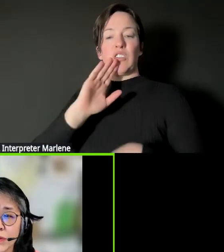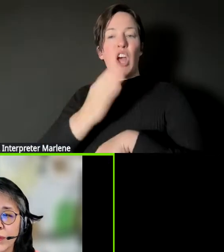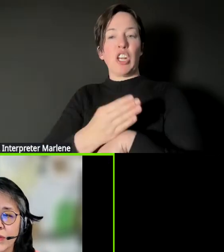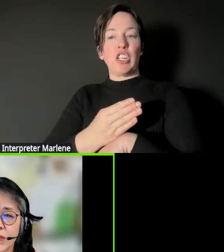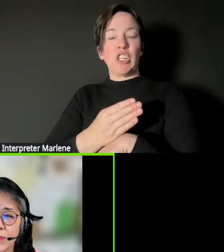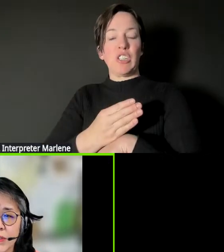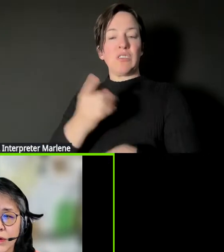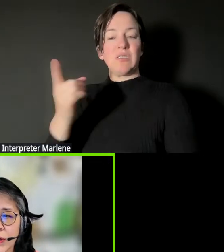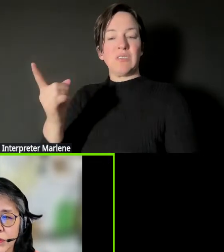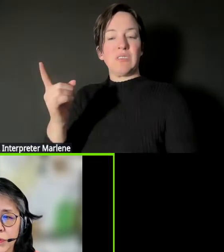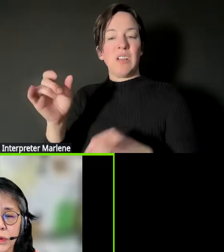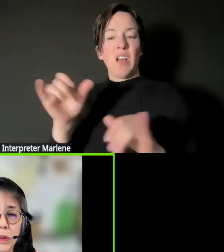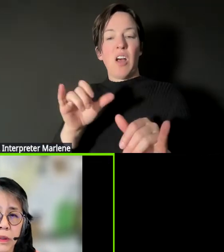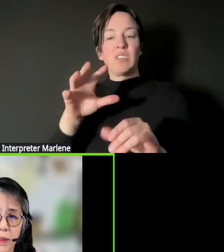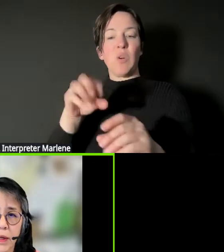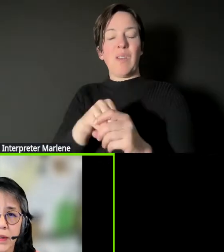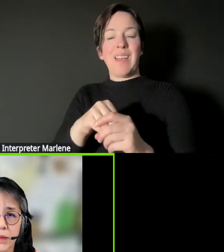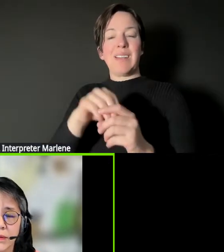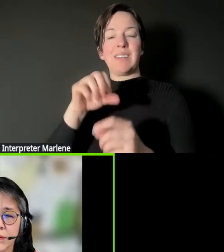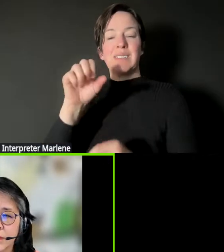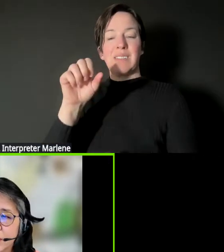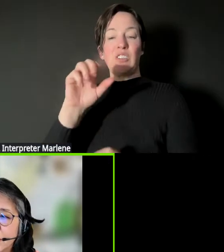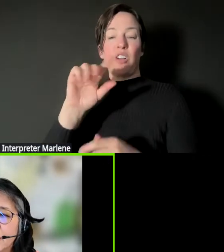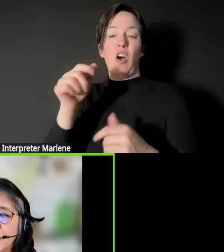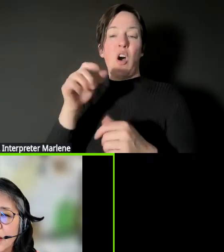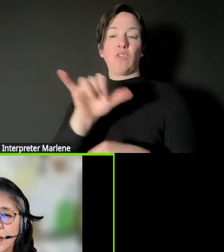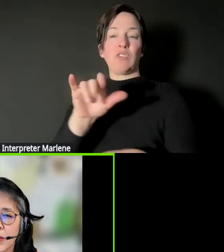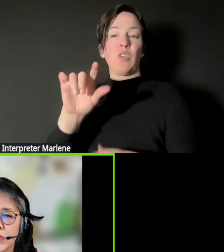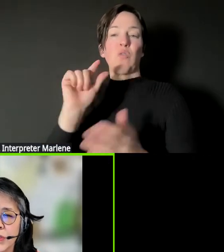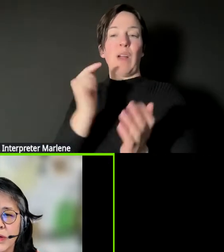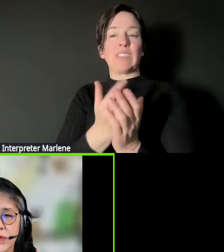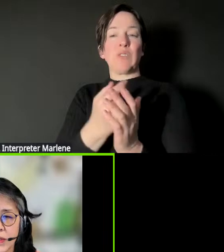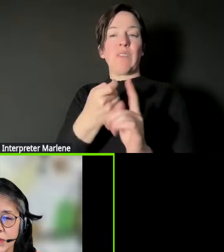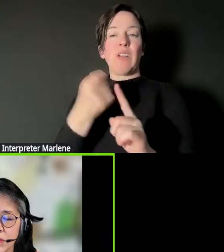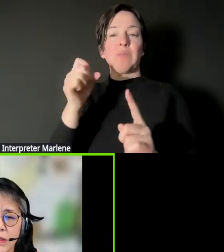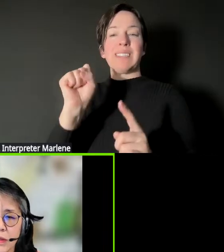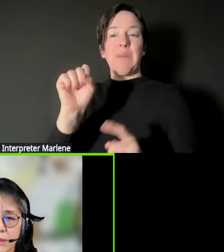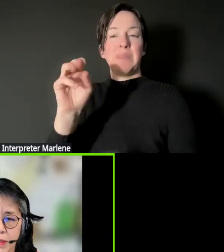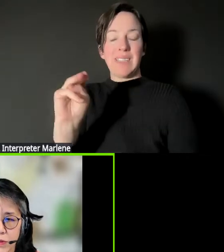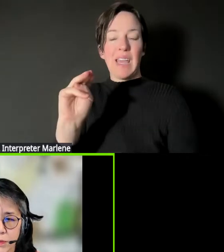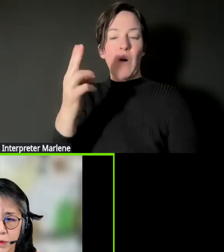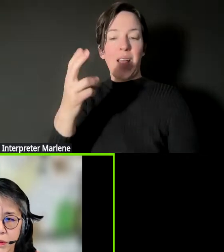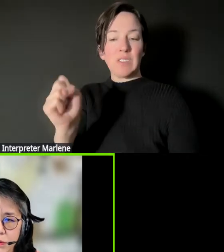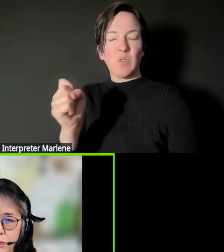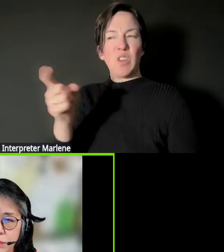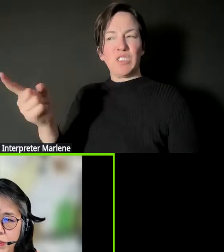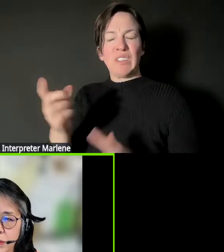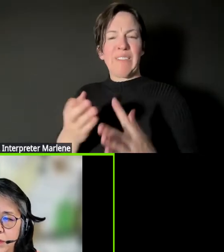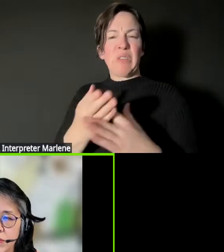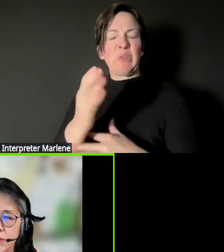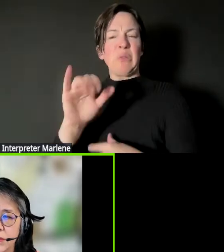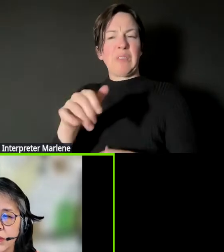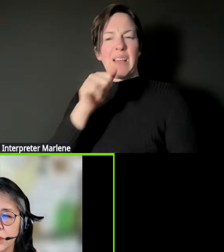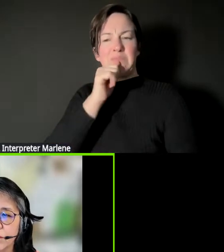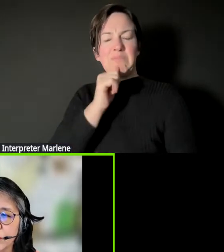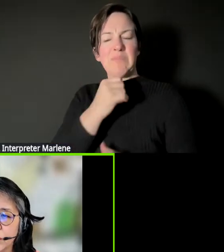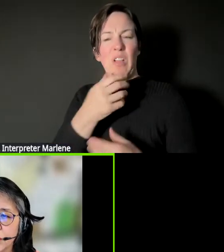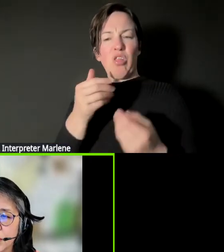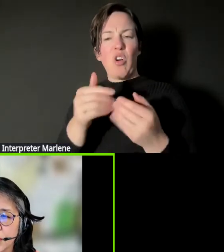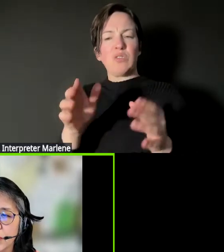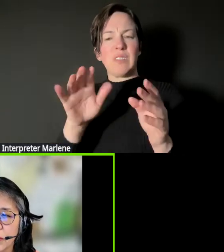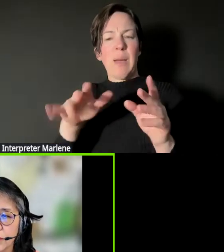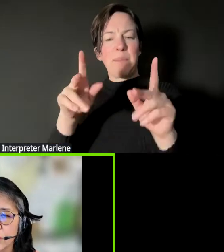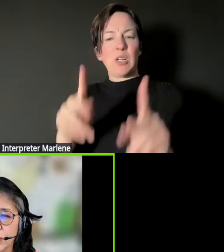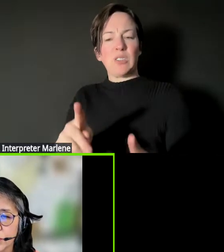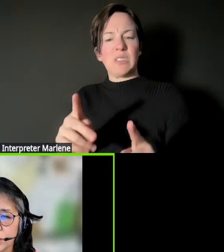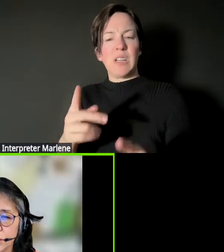is also a San Mateo High School alumni. As she navigates this unimaginable loss, we carry Cynthia's light forward